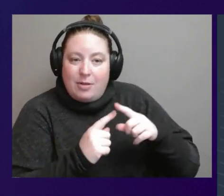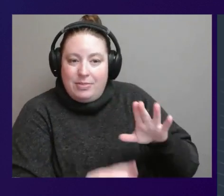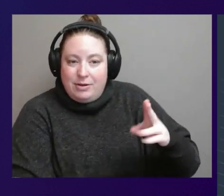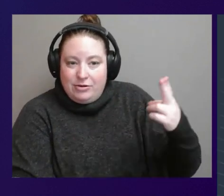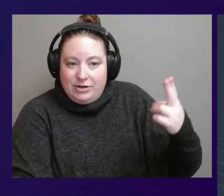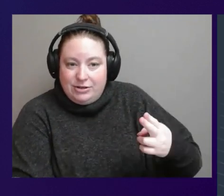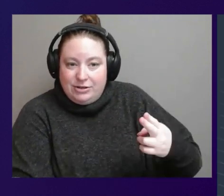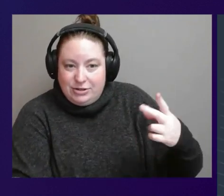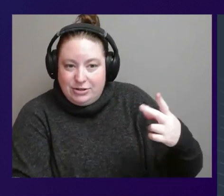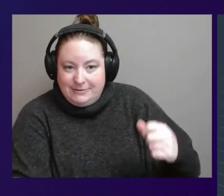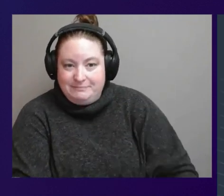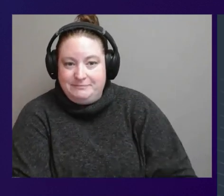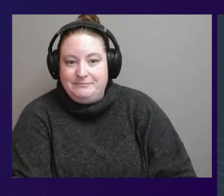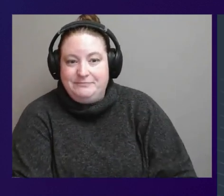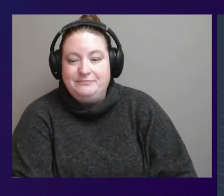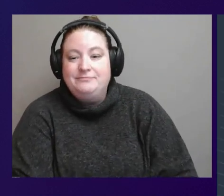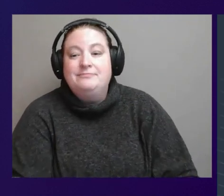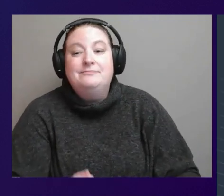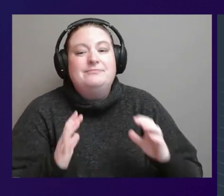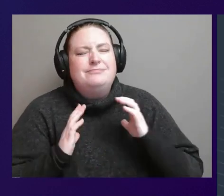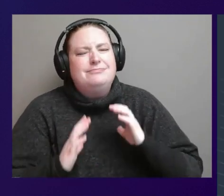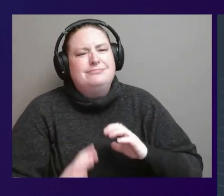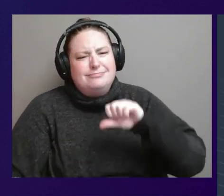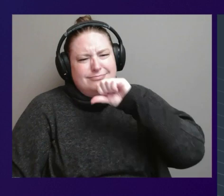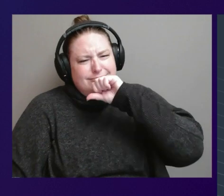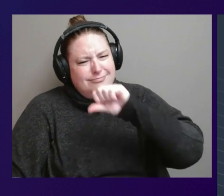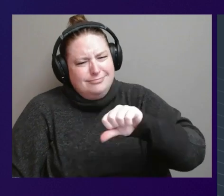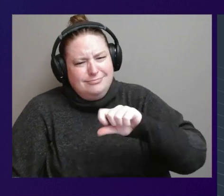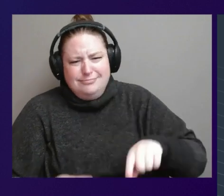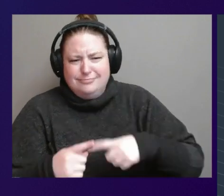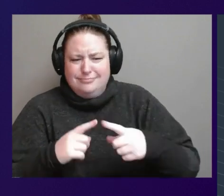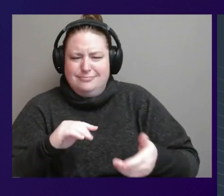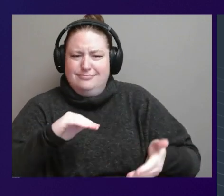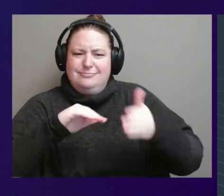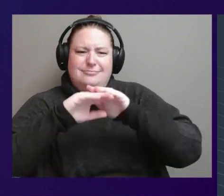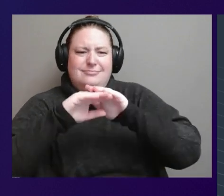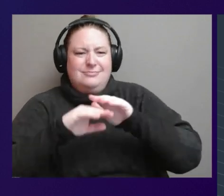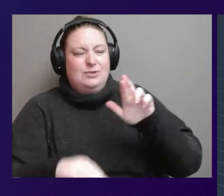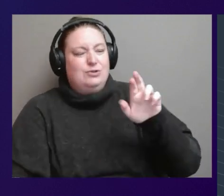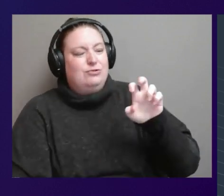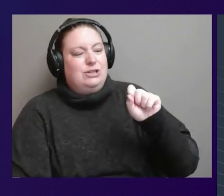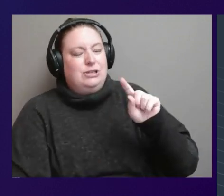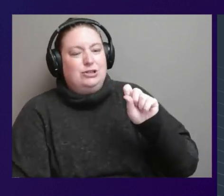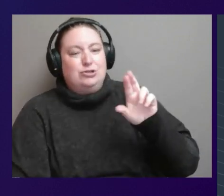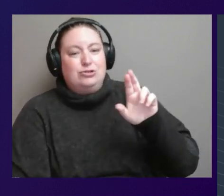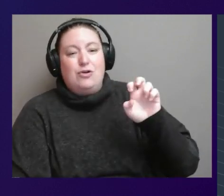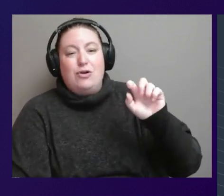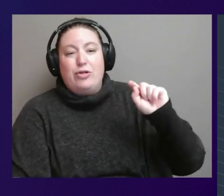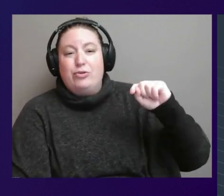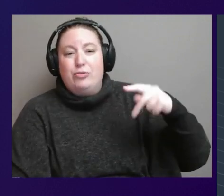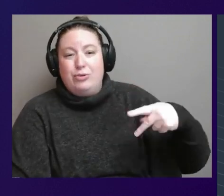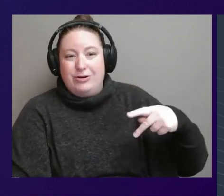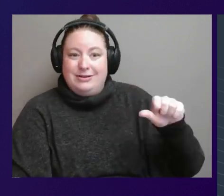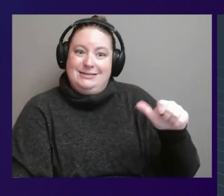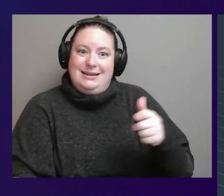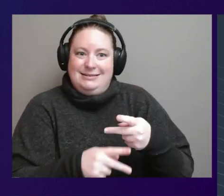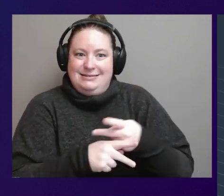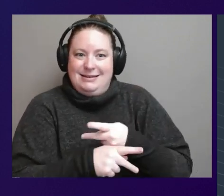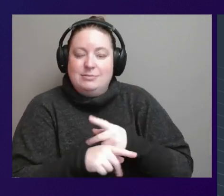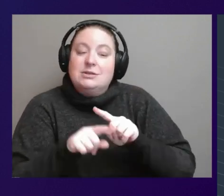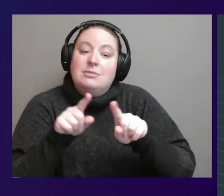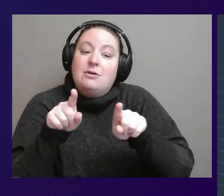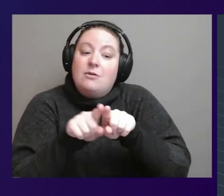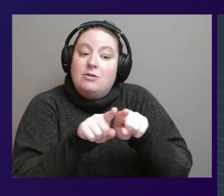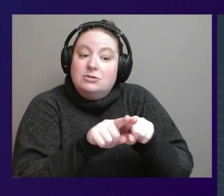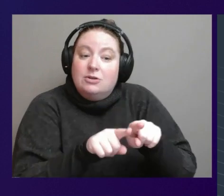Customers loved it when we increased S3 Glacier restore throughput by 10 times. But we also heard when you said that you wanted to get out